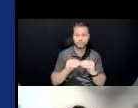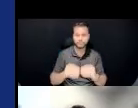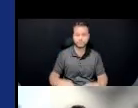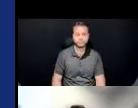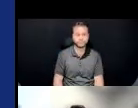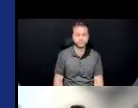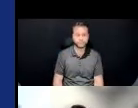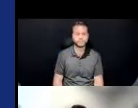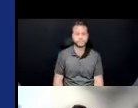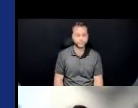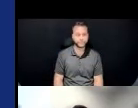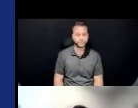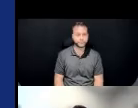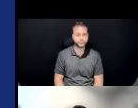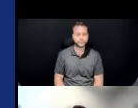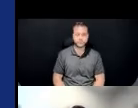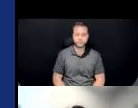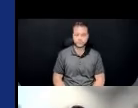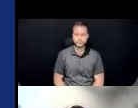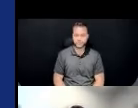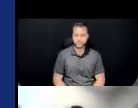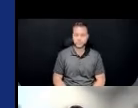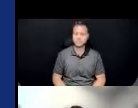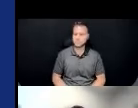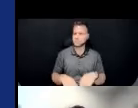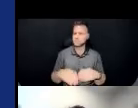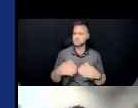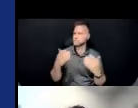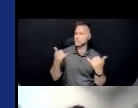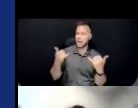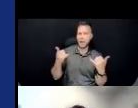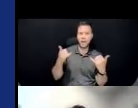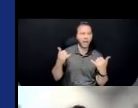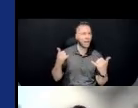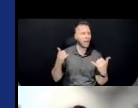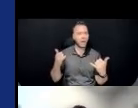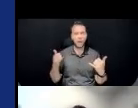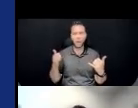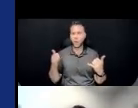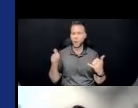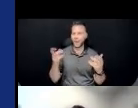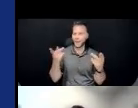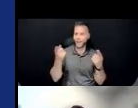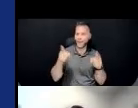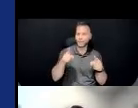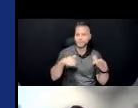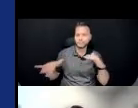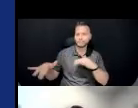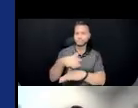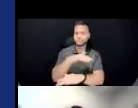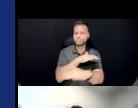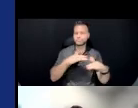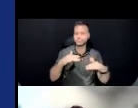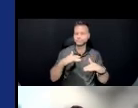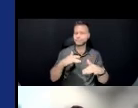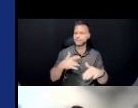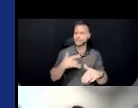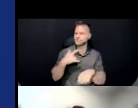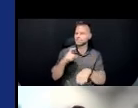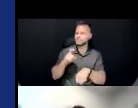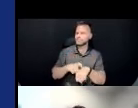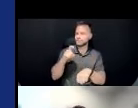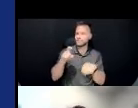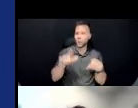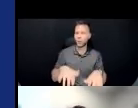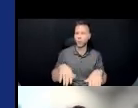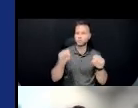Given the times, we thought an interest that we have been hearing. We wanted to